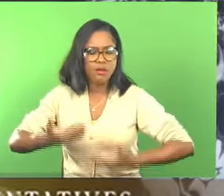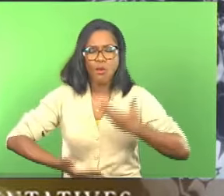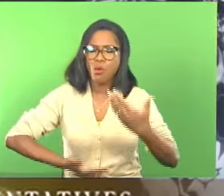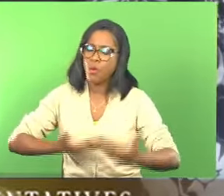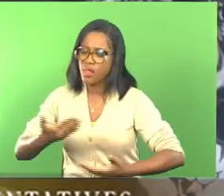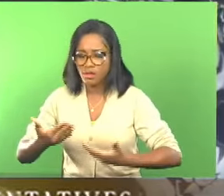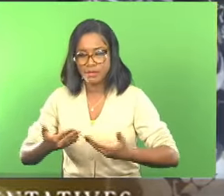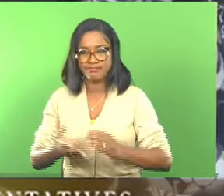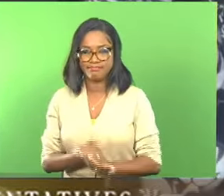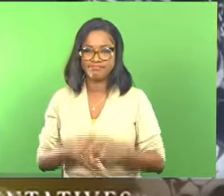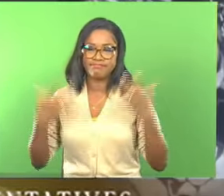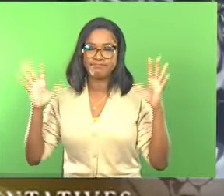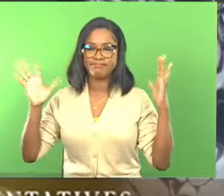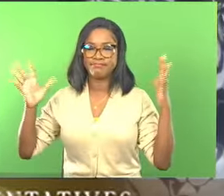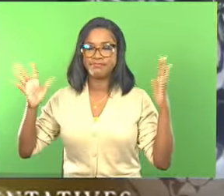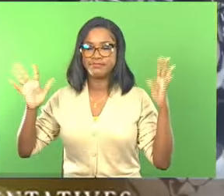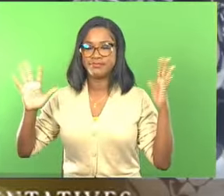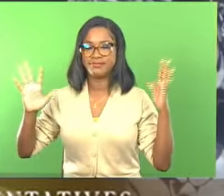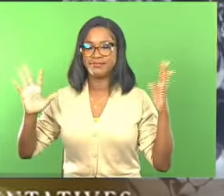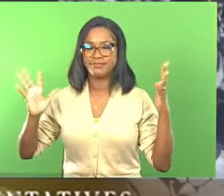Welcome.